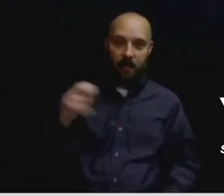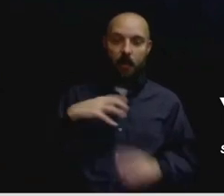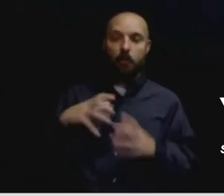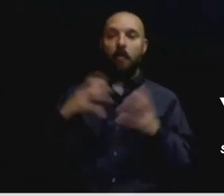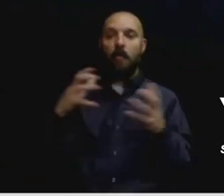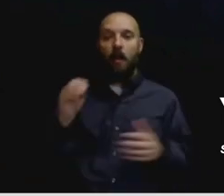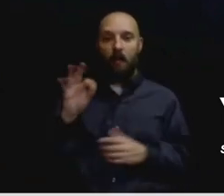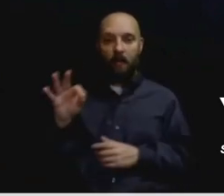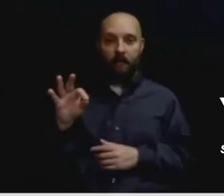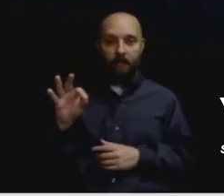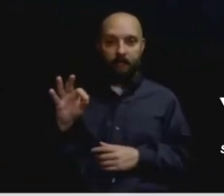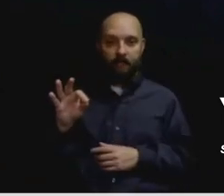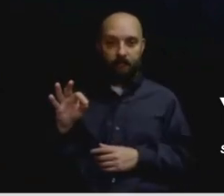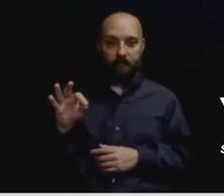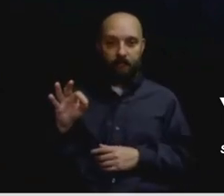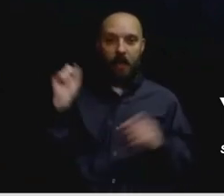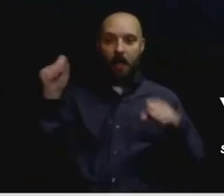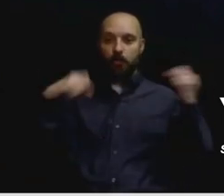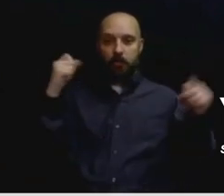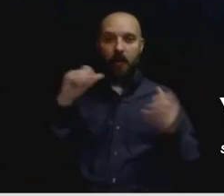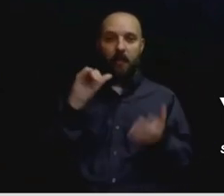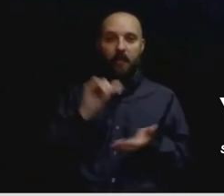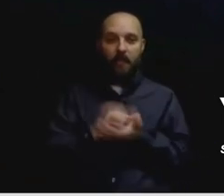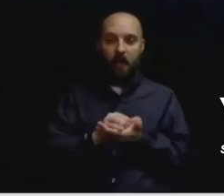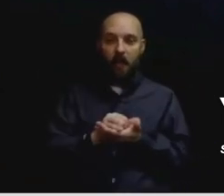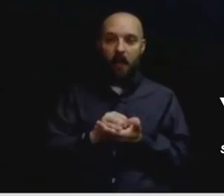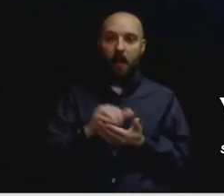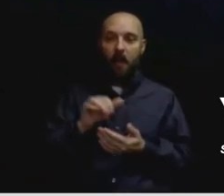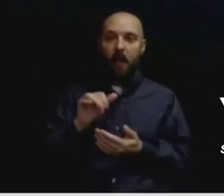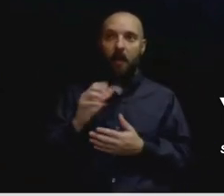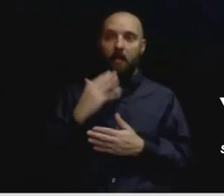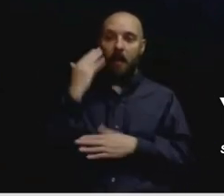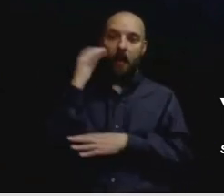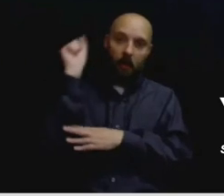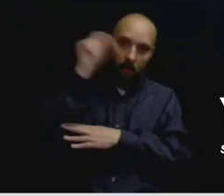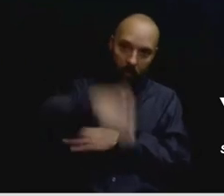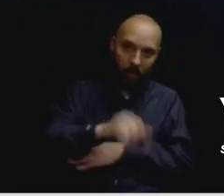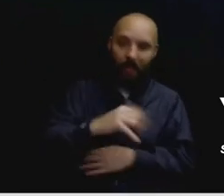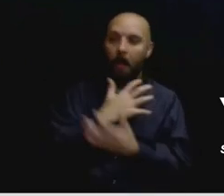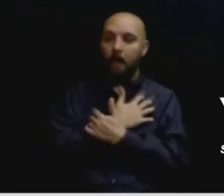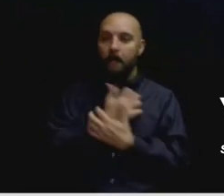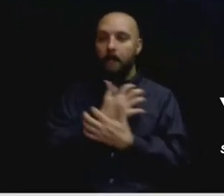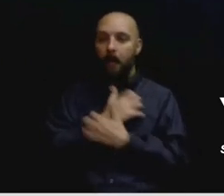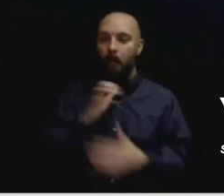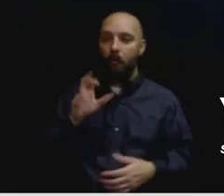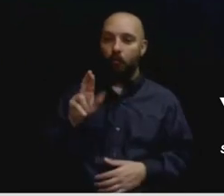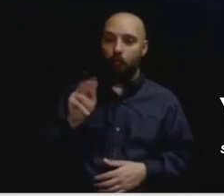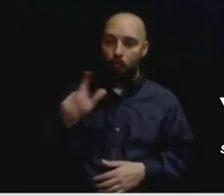of exercises that invert my head, like doing bear crawls, and